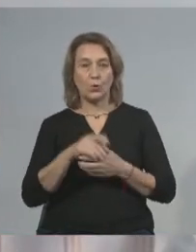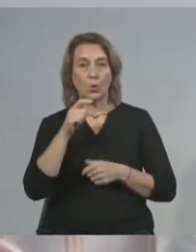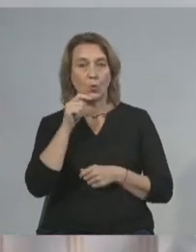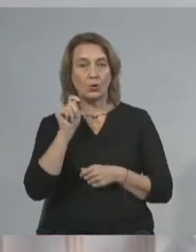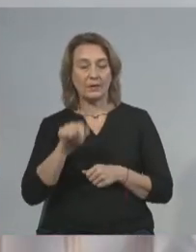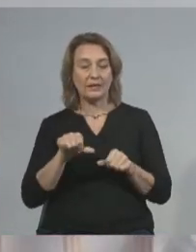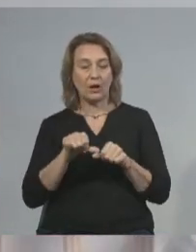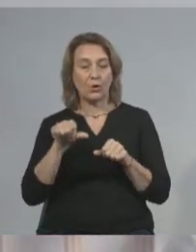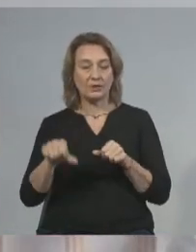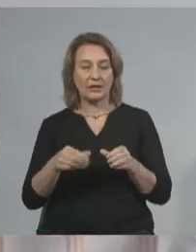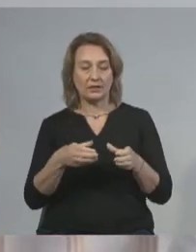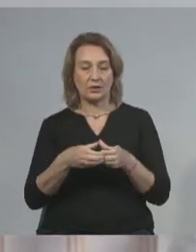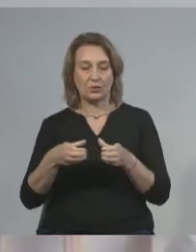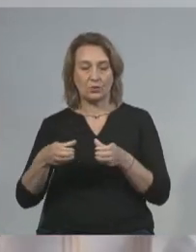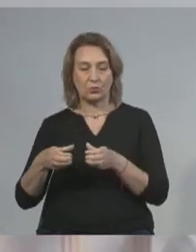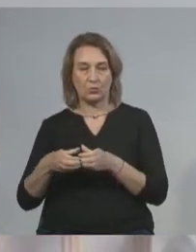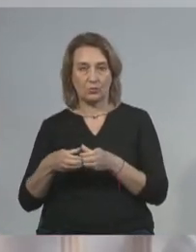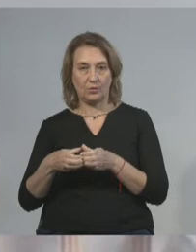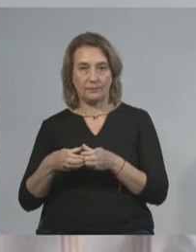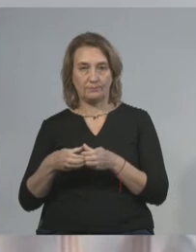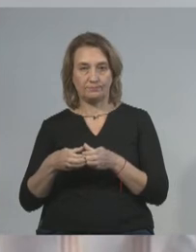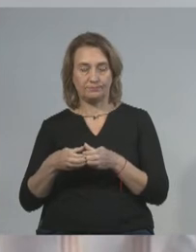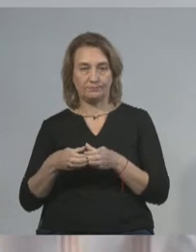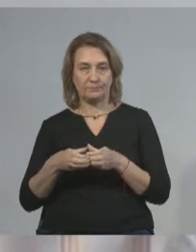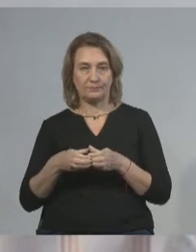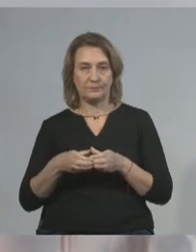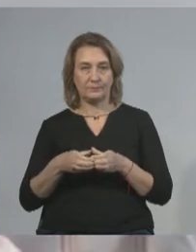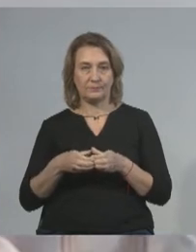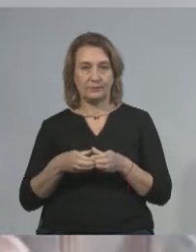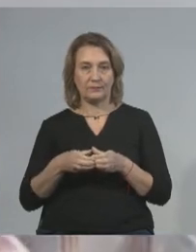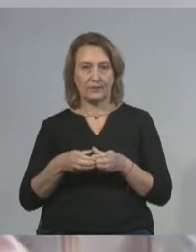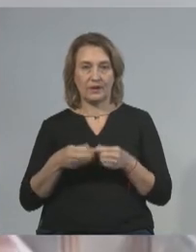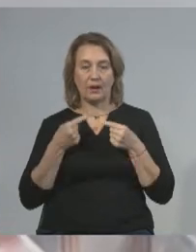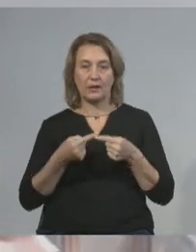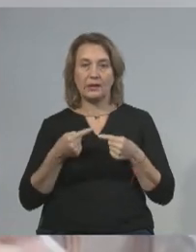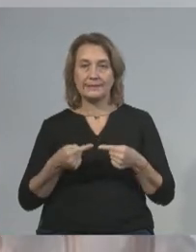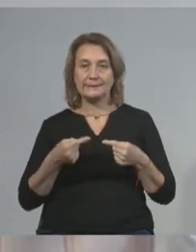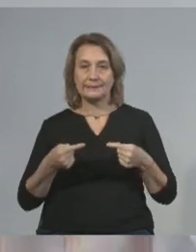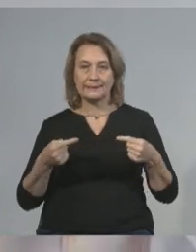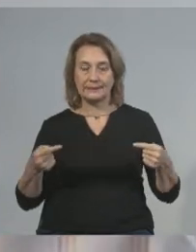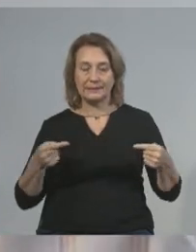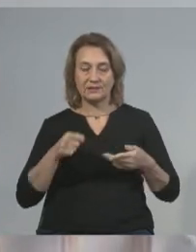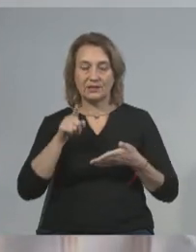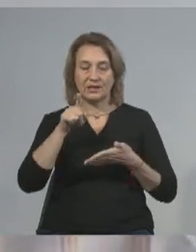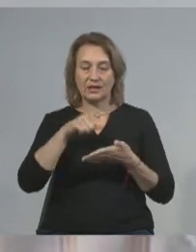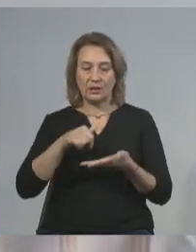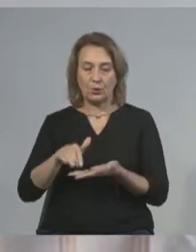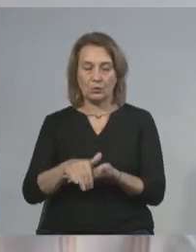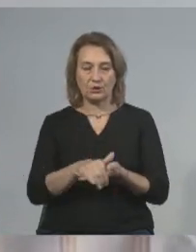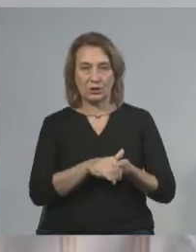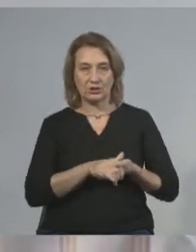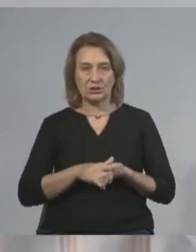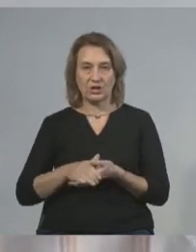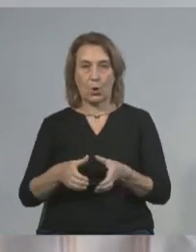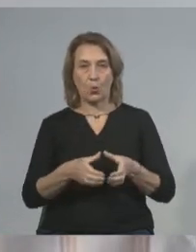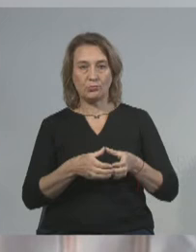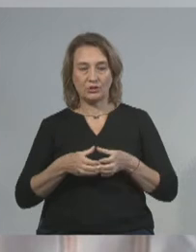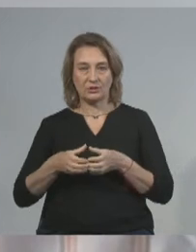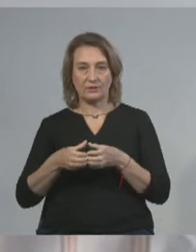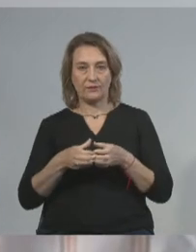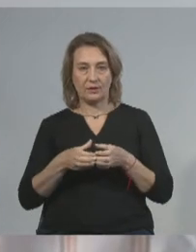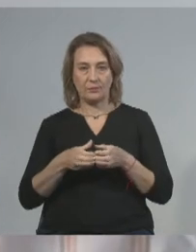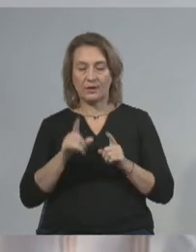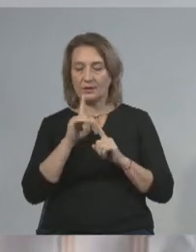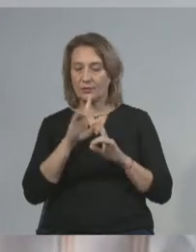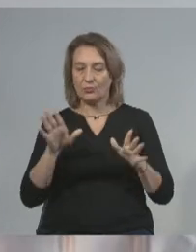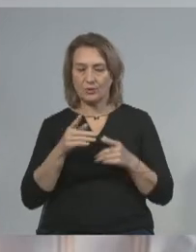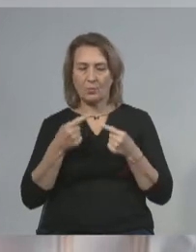society of ukraine a separate vulnerable group consists of different religious societies